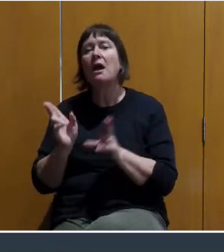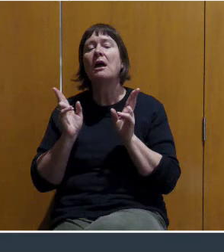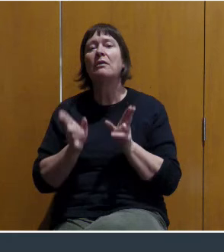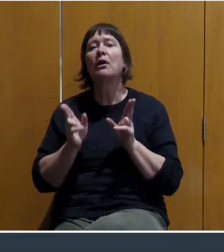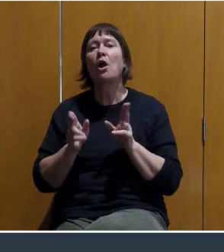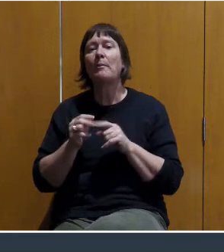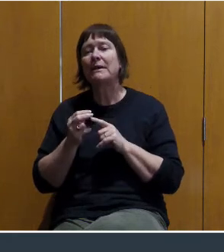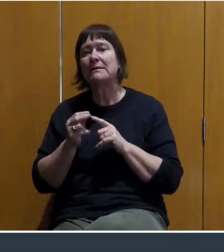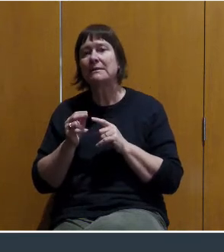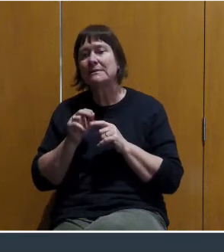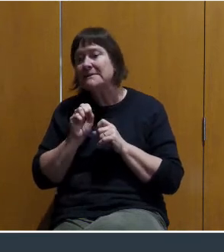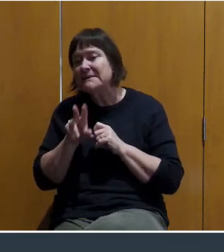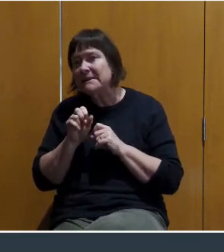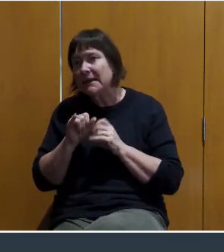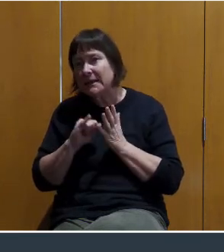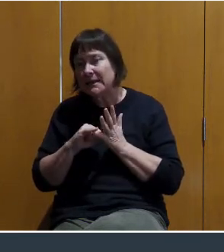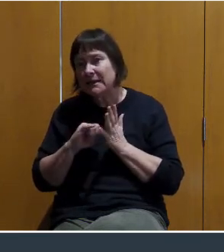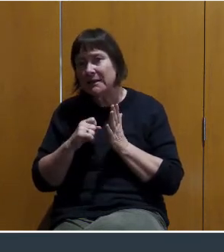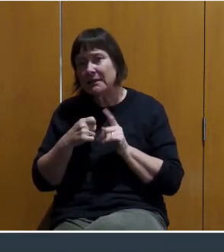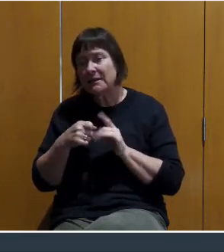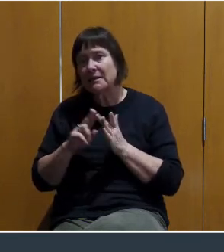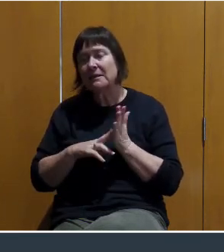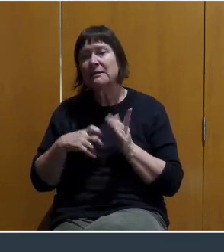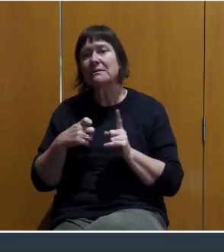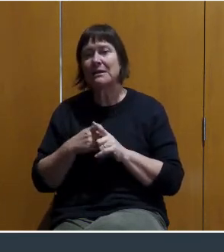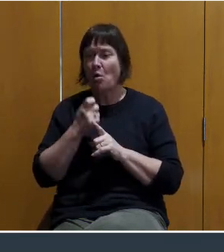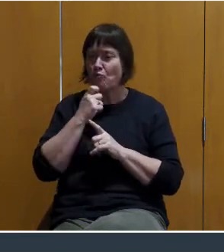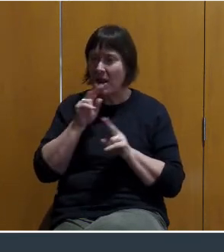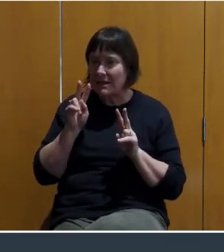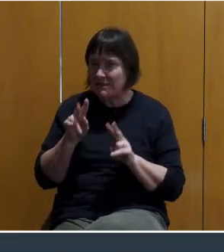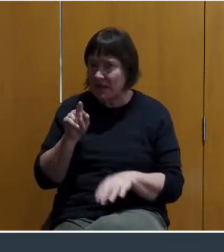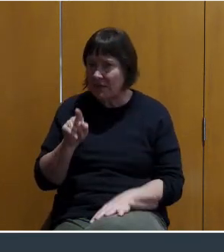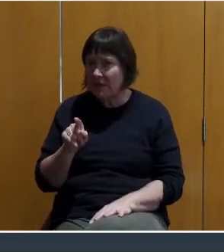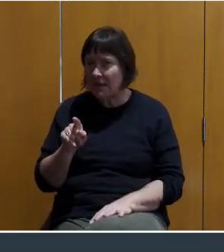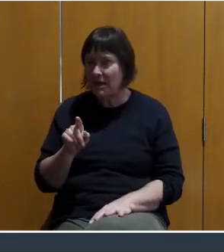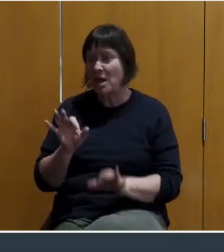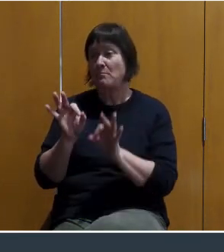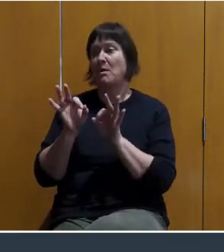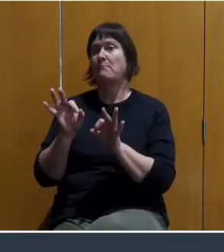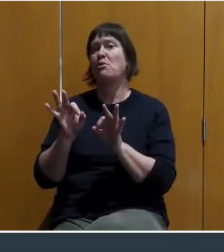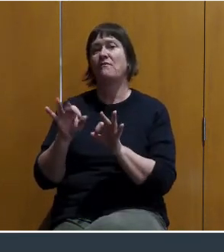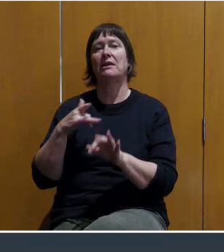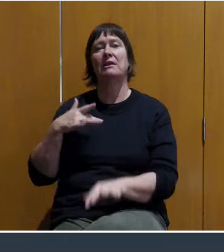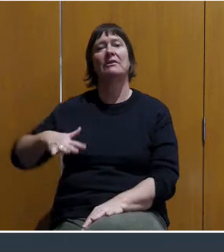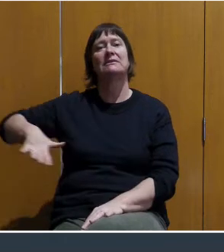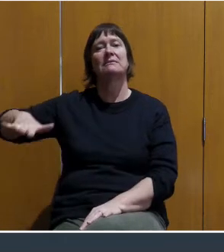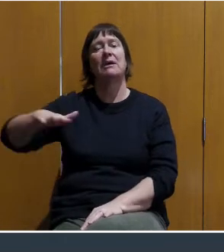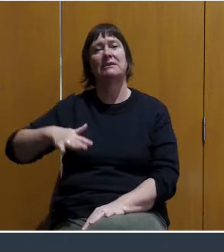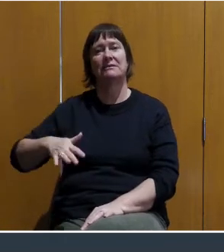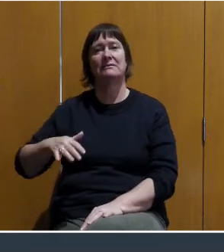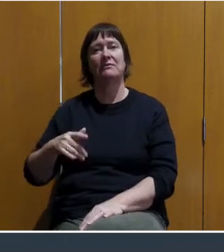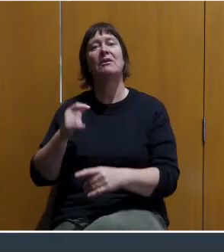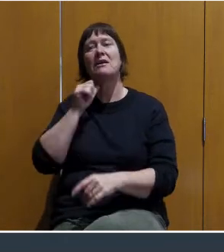been rarely sighted at the West Shore Wildlife Lagoon, but it's certainly a perfect habitat for it if it had the